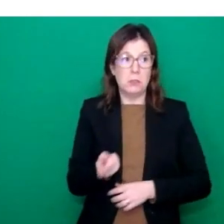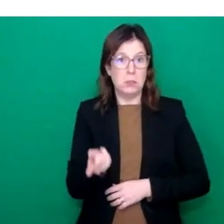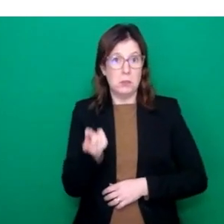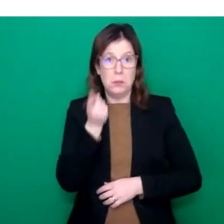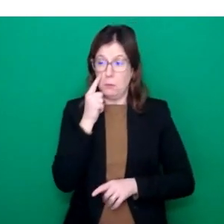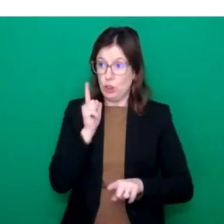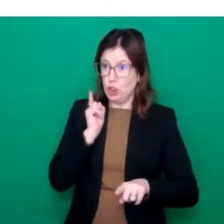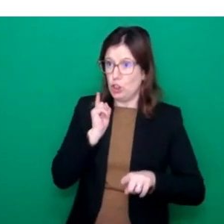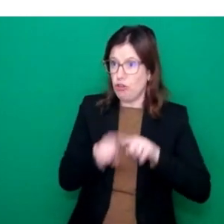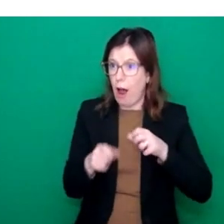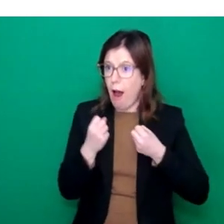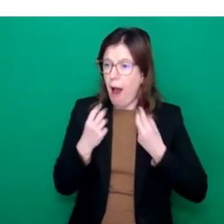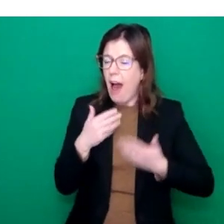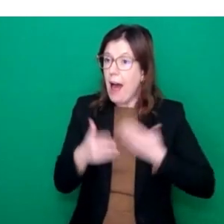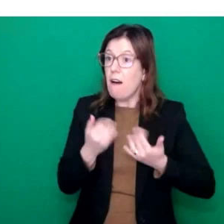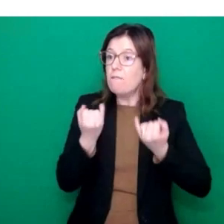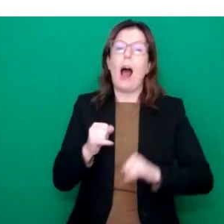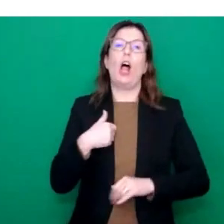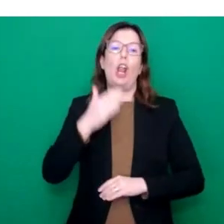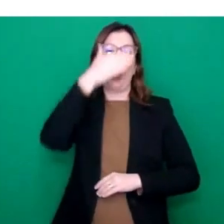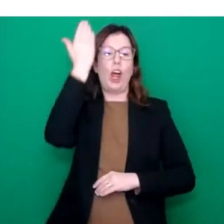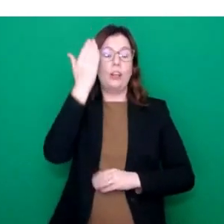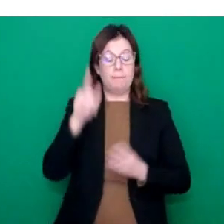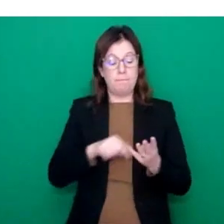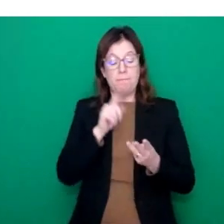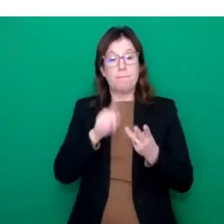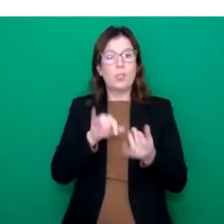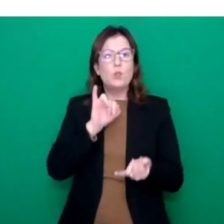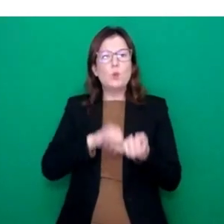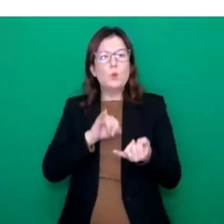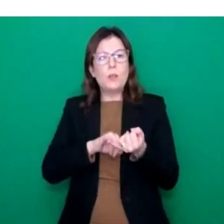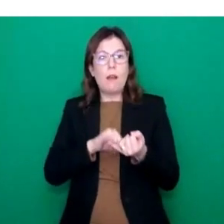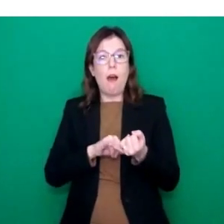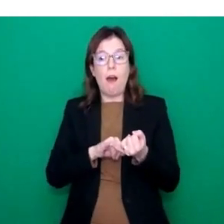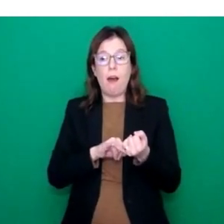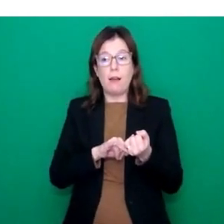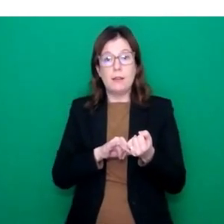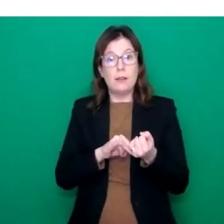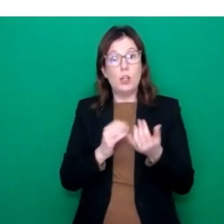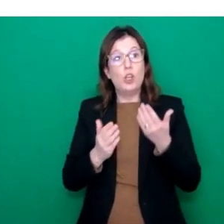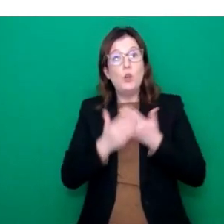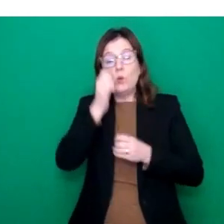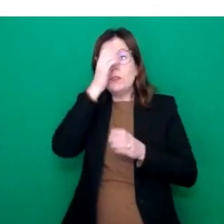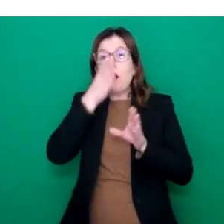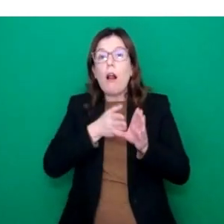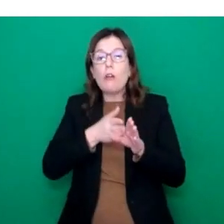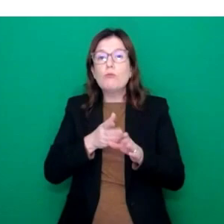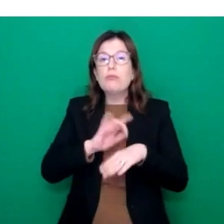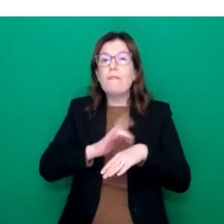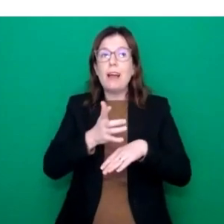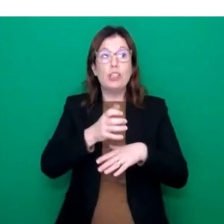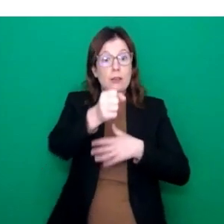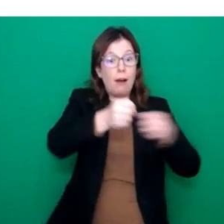actions. Susanna, I think, said something really positive about how the intakes to some of the newer psychological professions really have changed, and that's